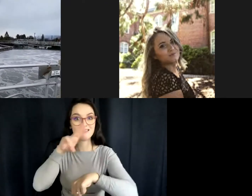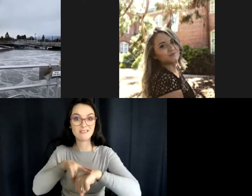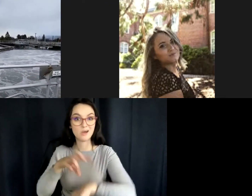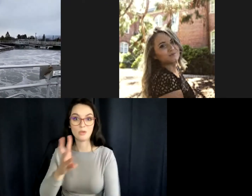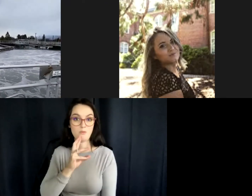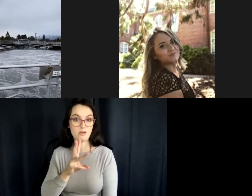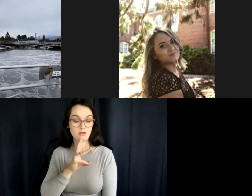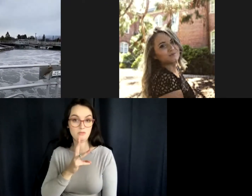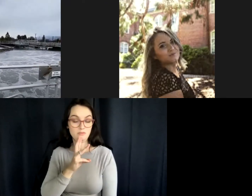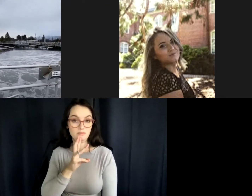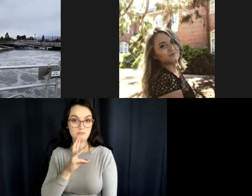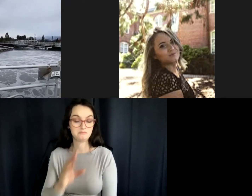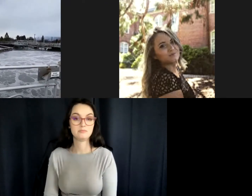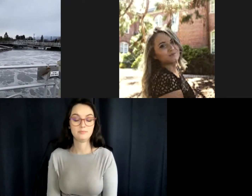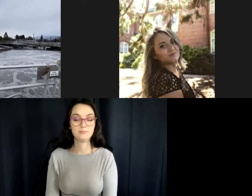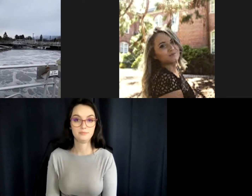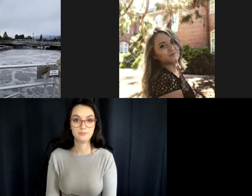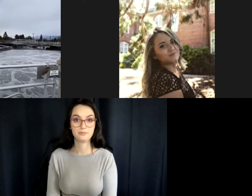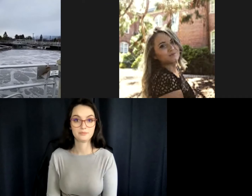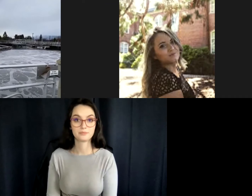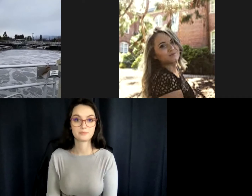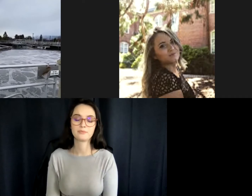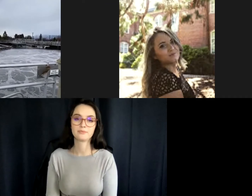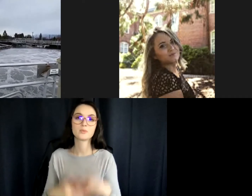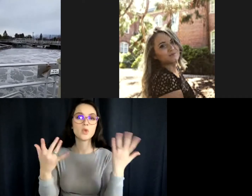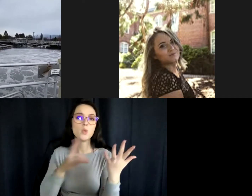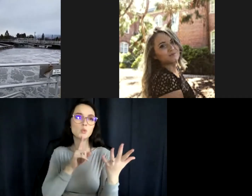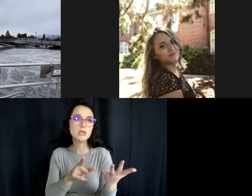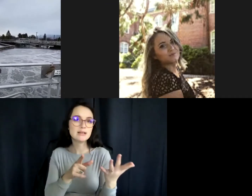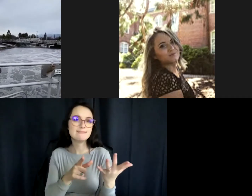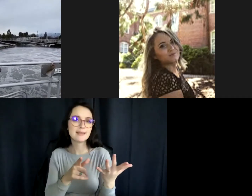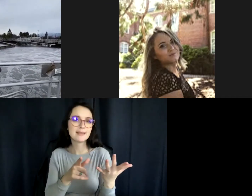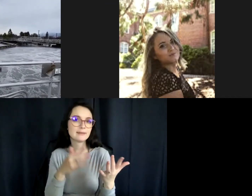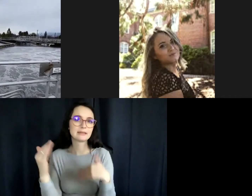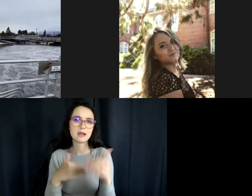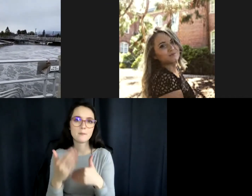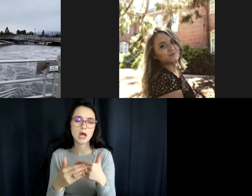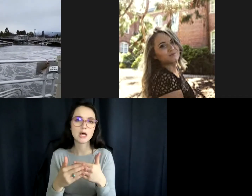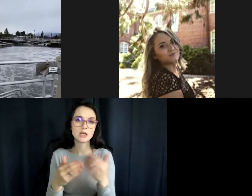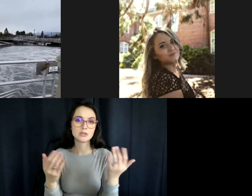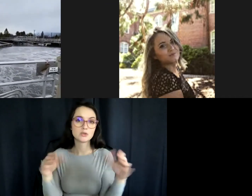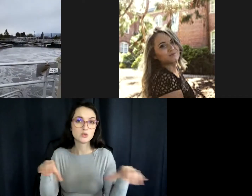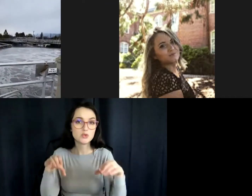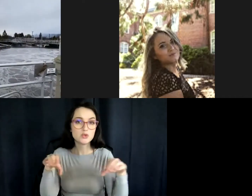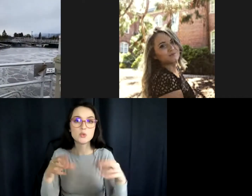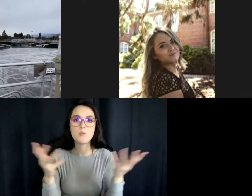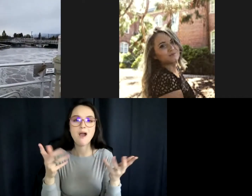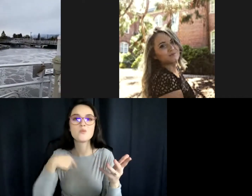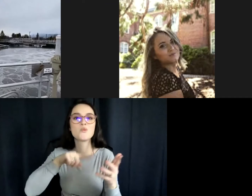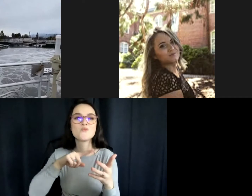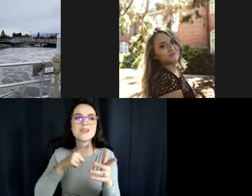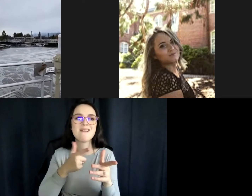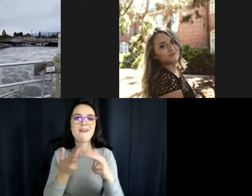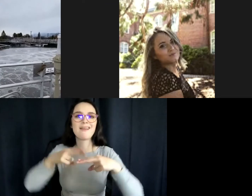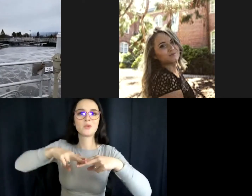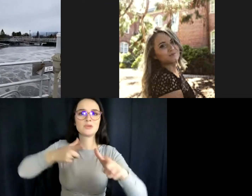in, the reason they're called microorganisms is that you have to use a microscope to see them. If they're introduced into the water, they'll